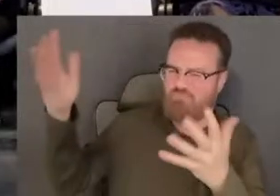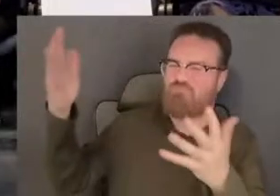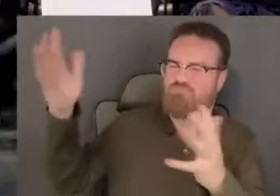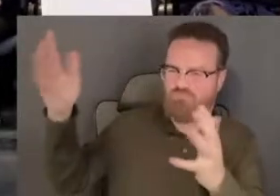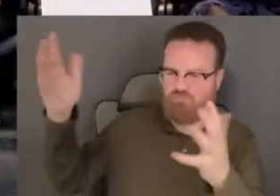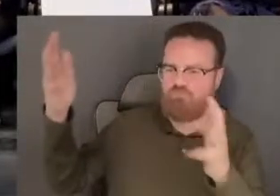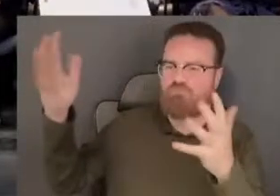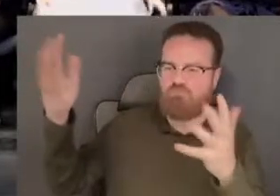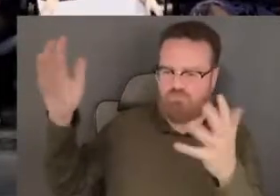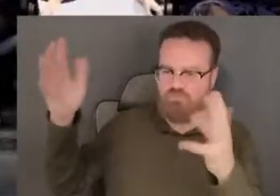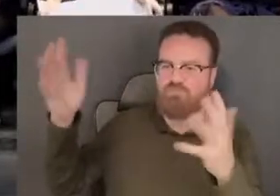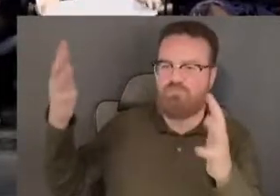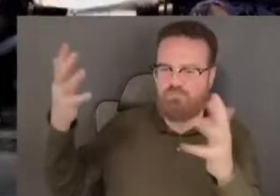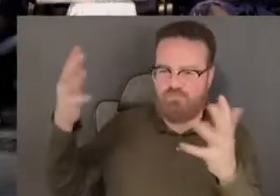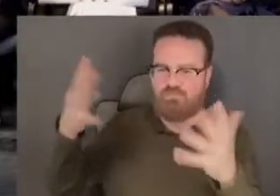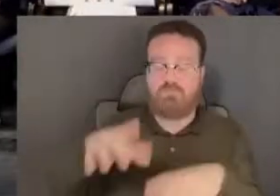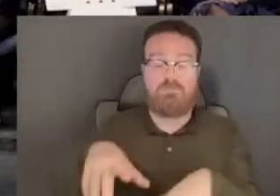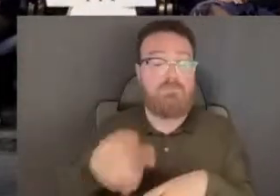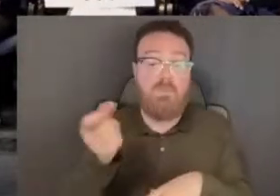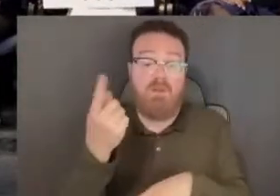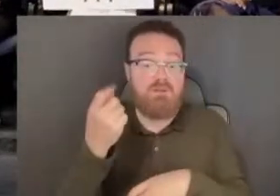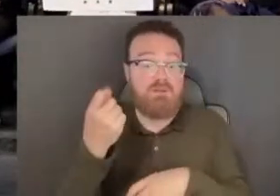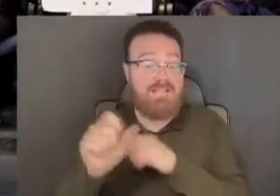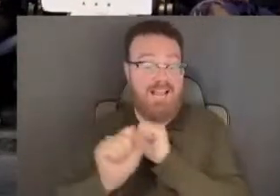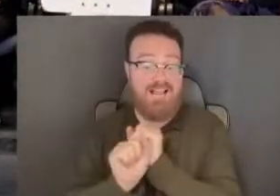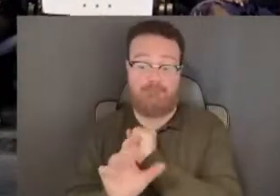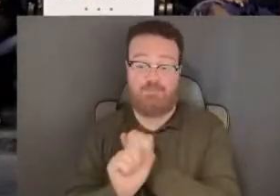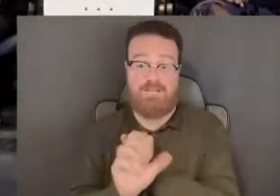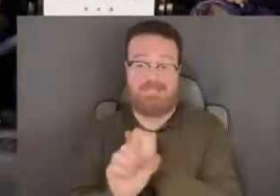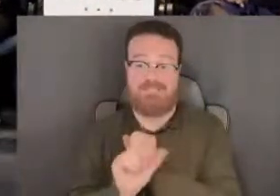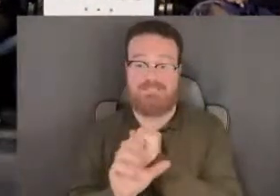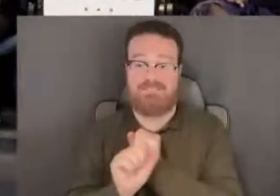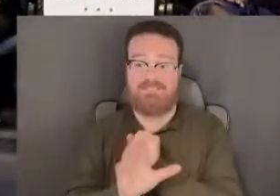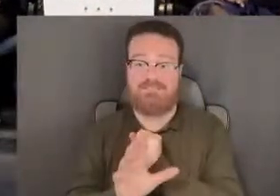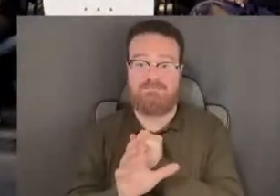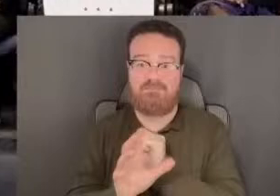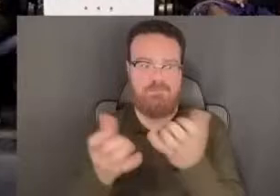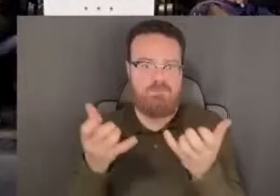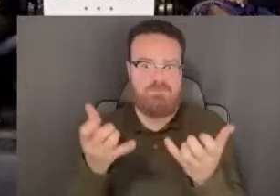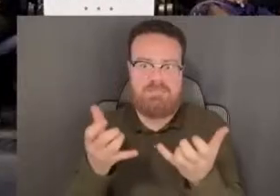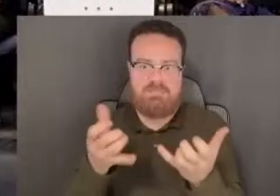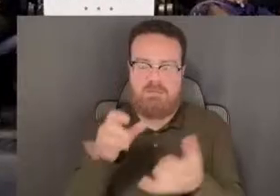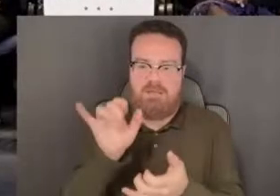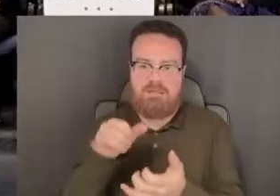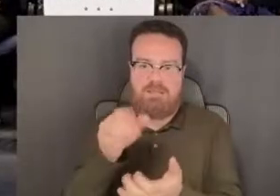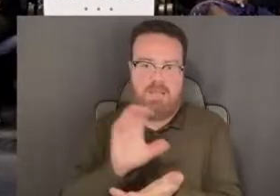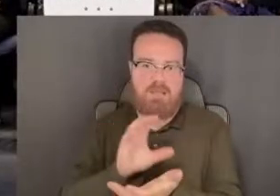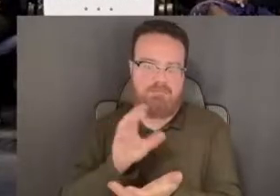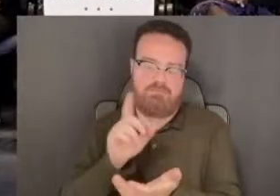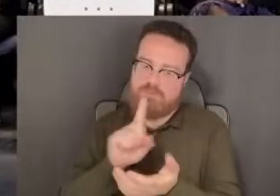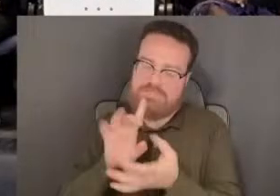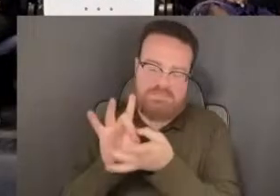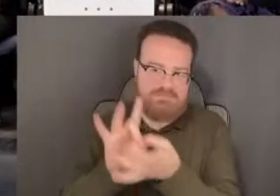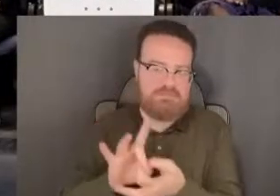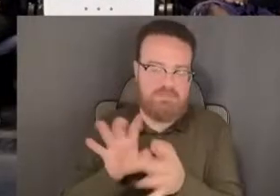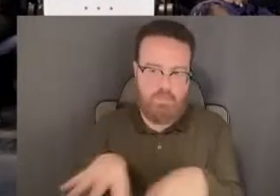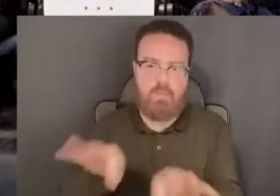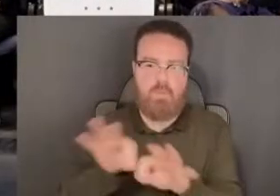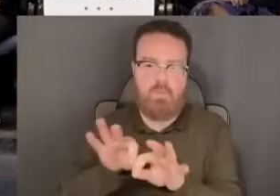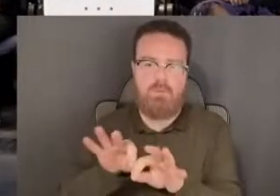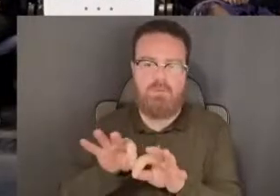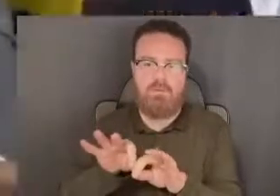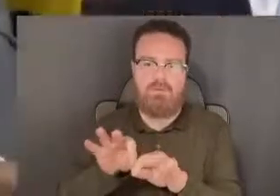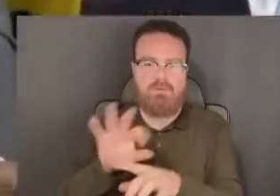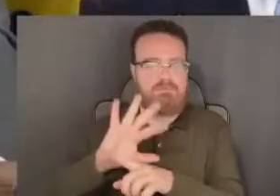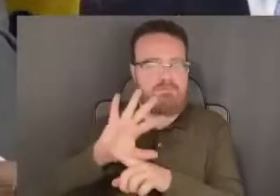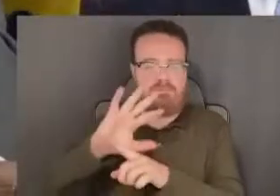And the advertising has at least plays a factor. So that revenue, the extraordinary revenue